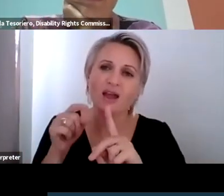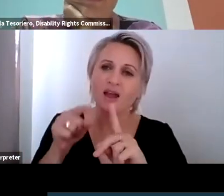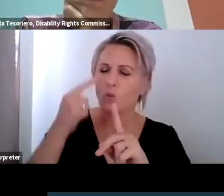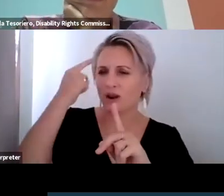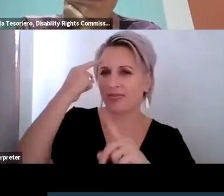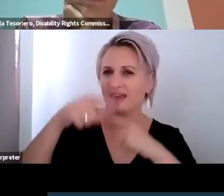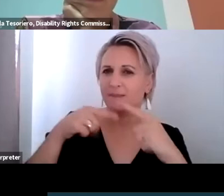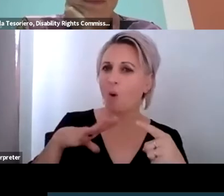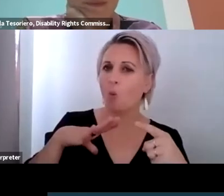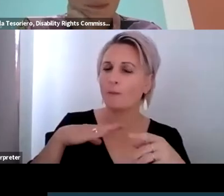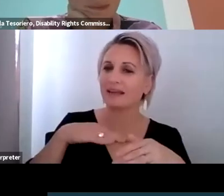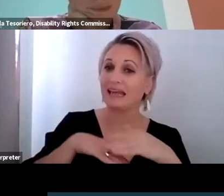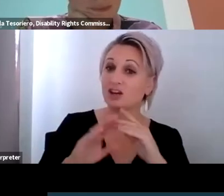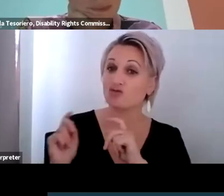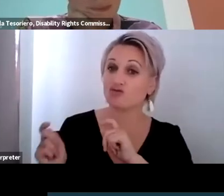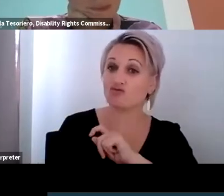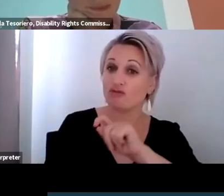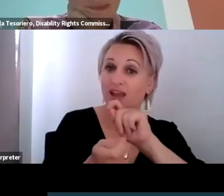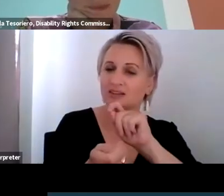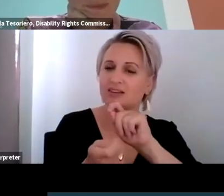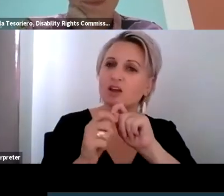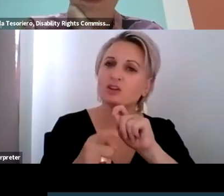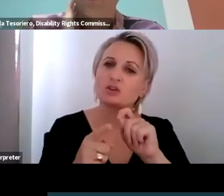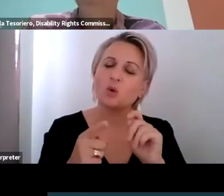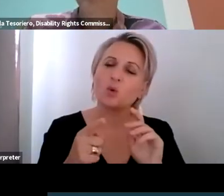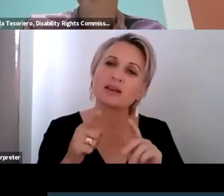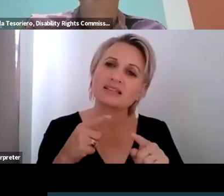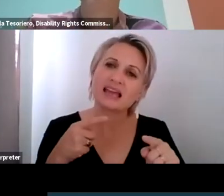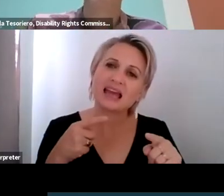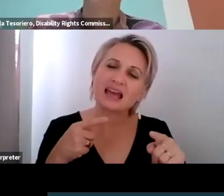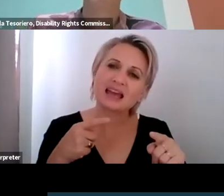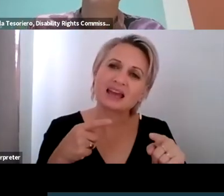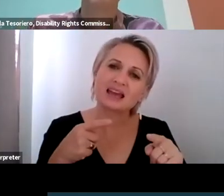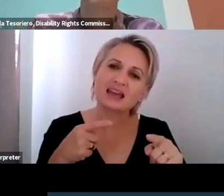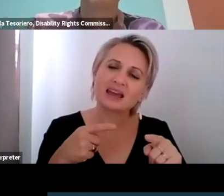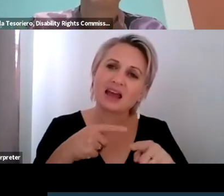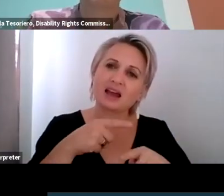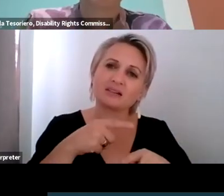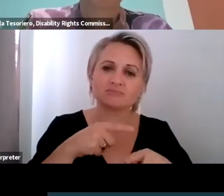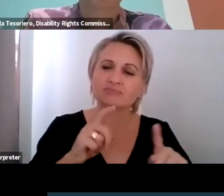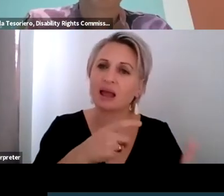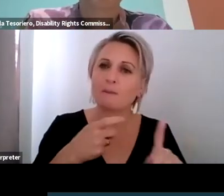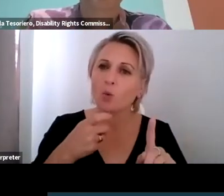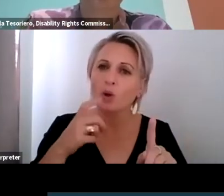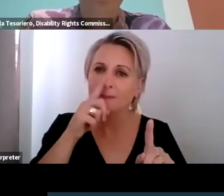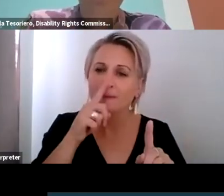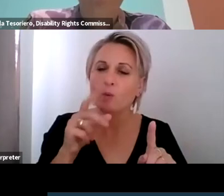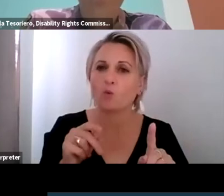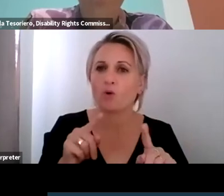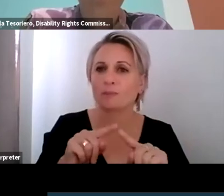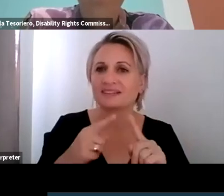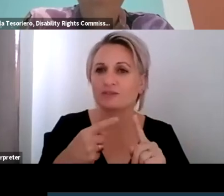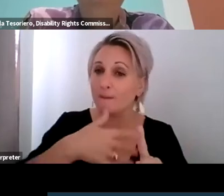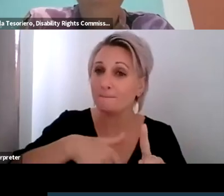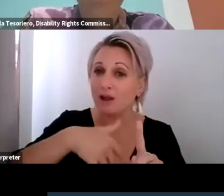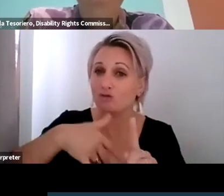what's on the horizon there? Is intersectionality something you've been addressing in your organisation? Yeah, we are starting to, but I have to